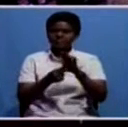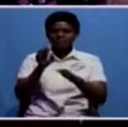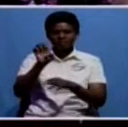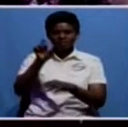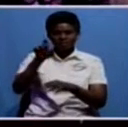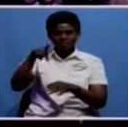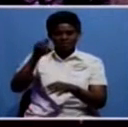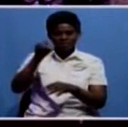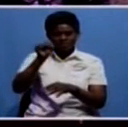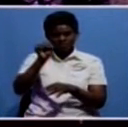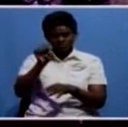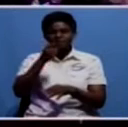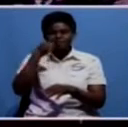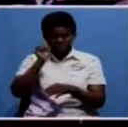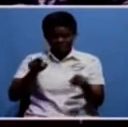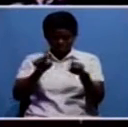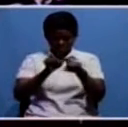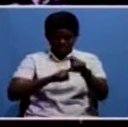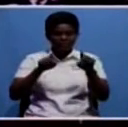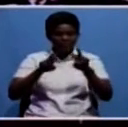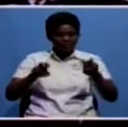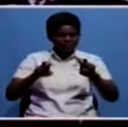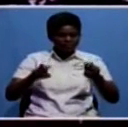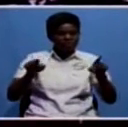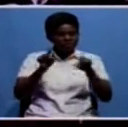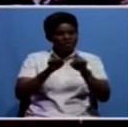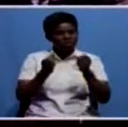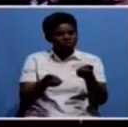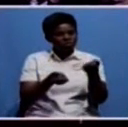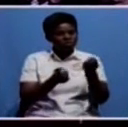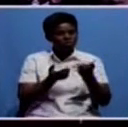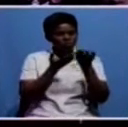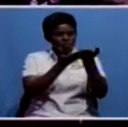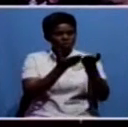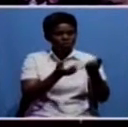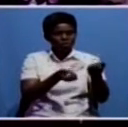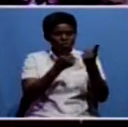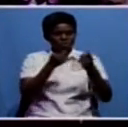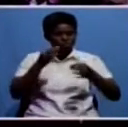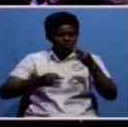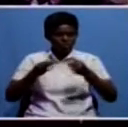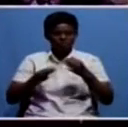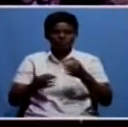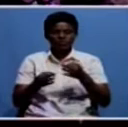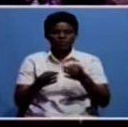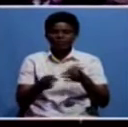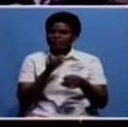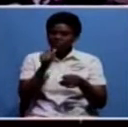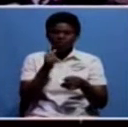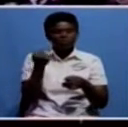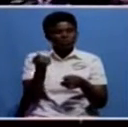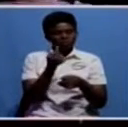the issue. And it must be investigated, and then it must be taken to the courts. But let us not assume